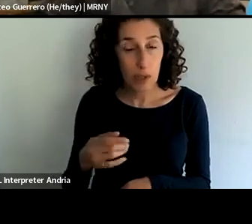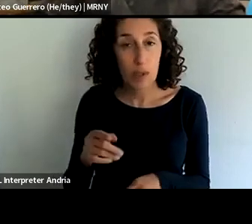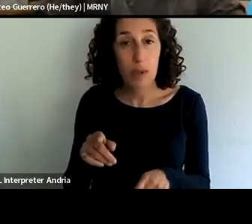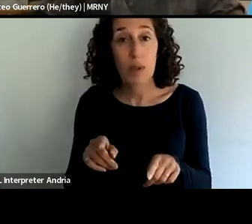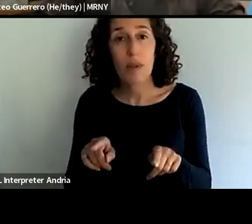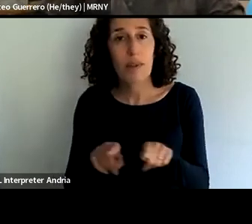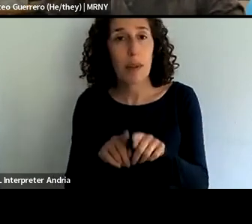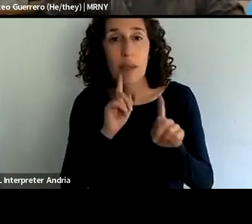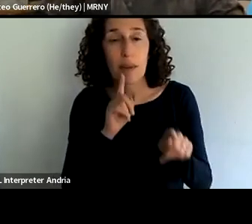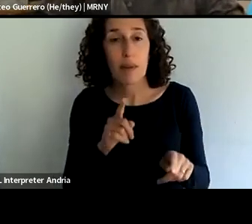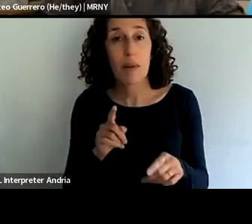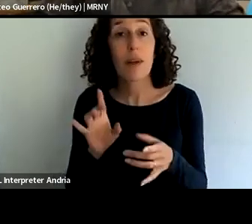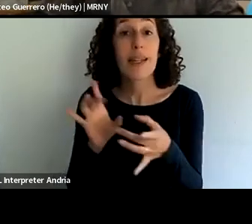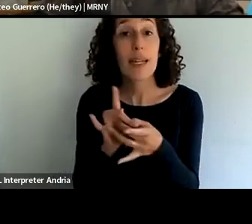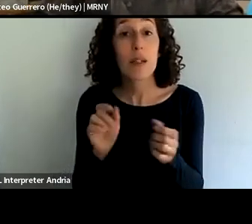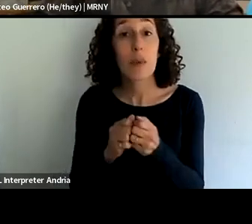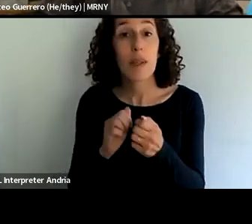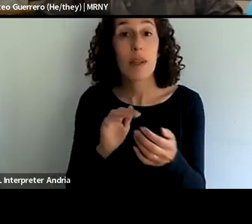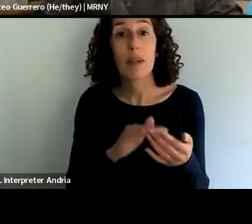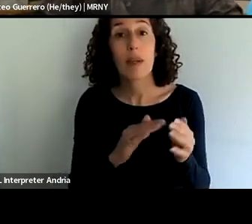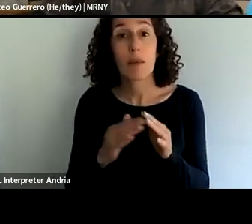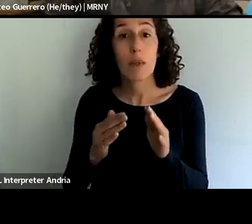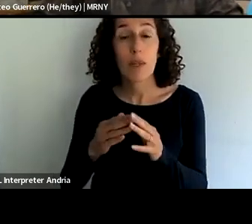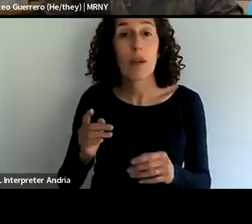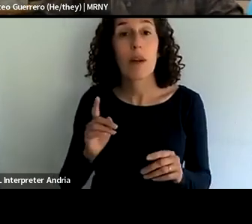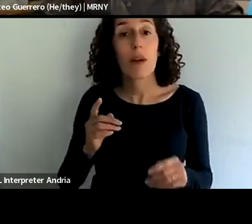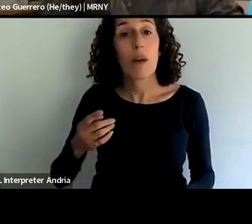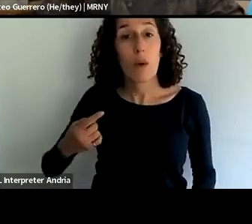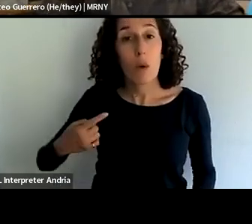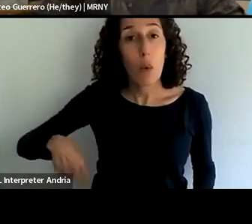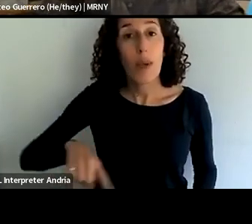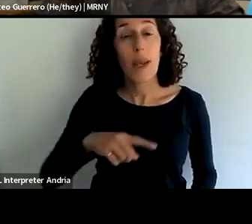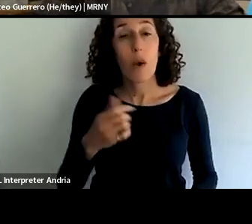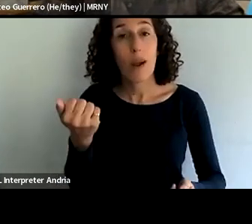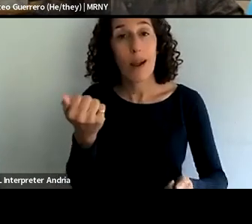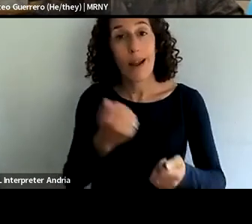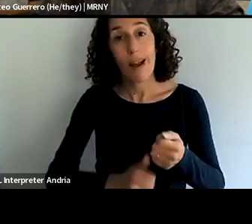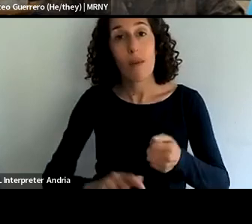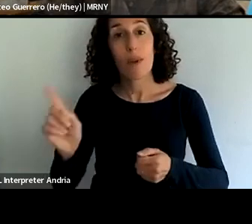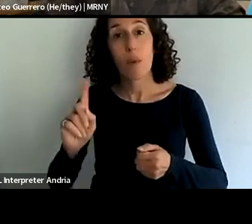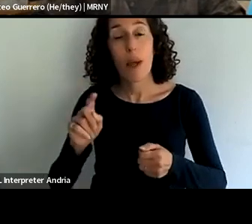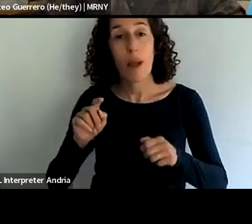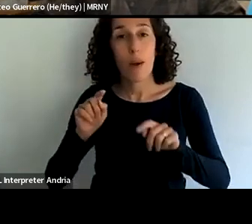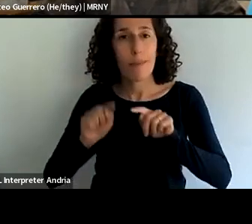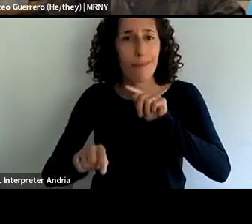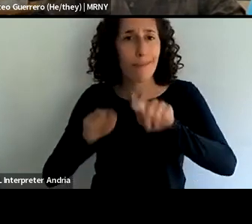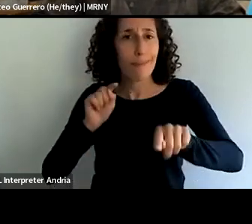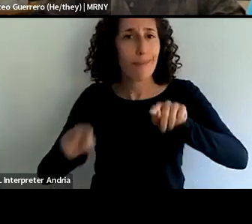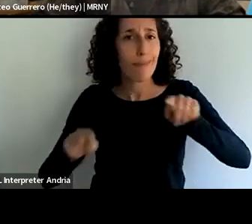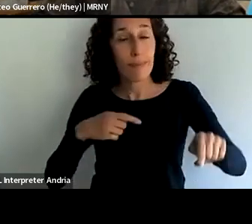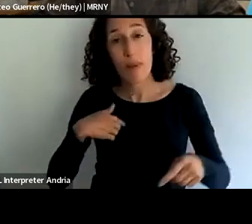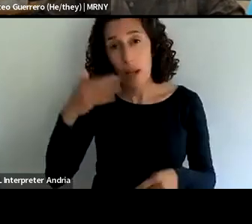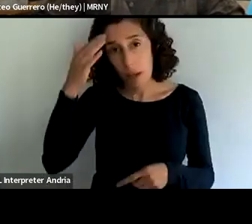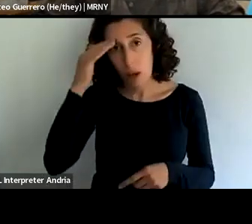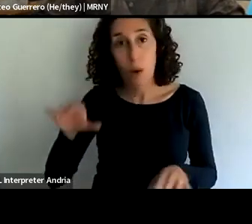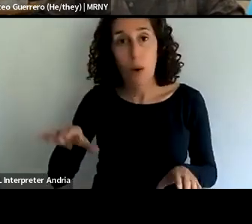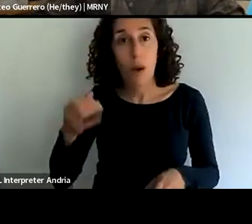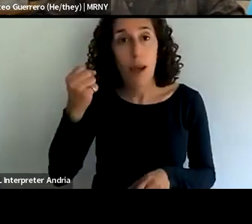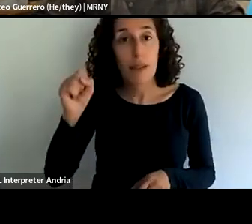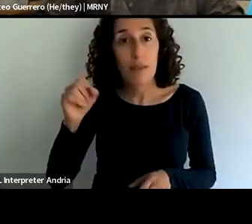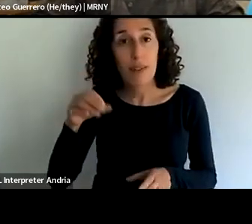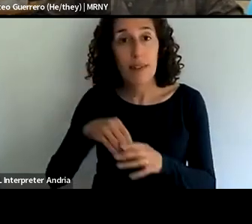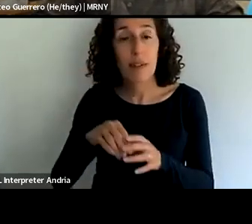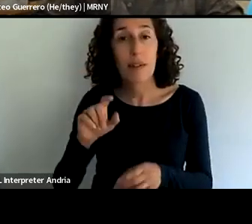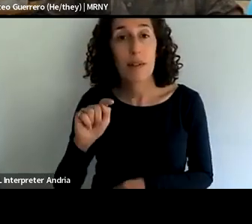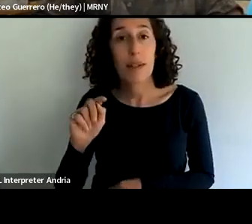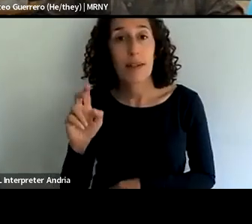We're everywhere. I know activists in Tennessee, right? The trans community